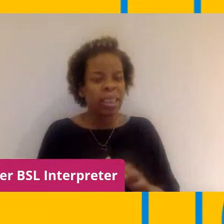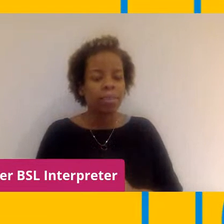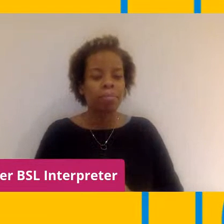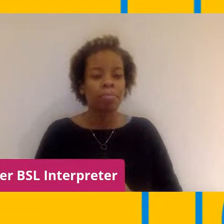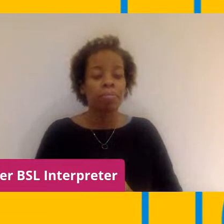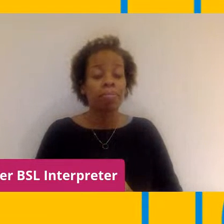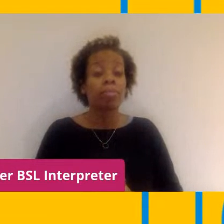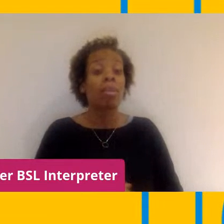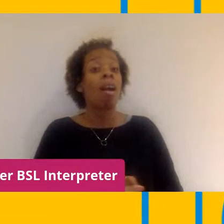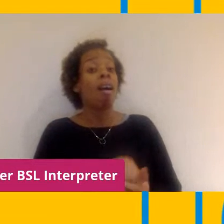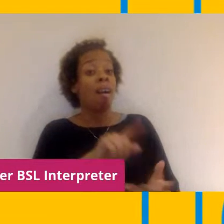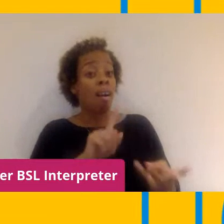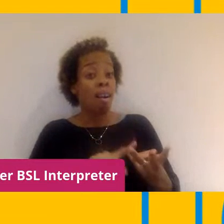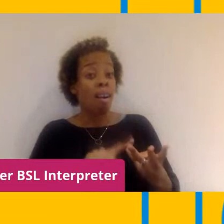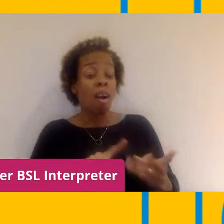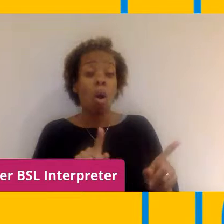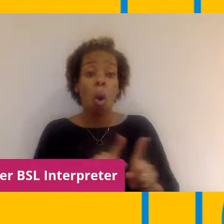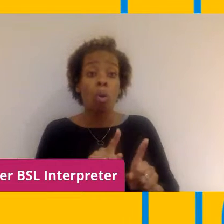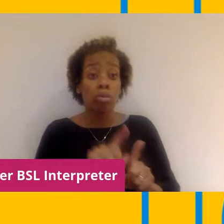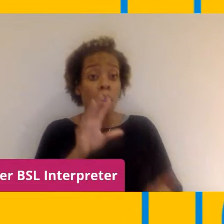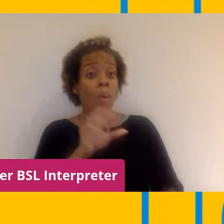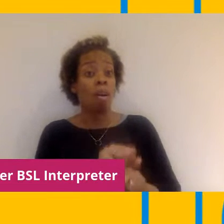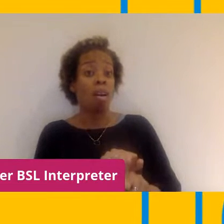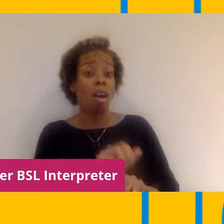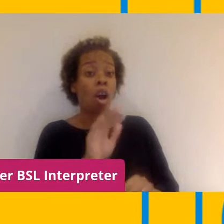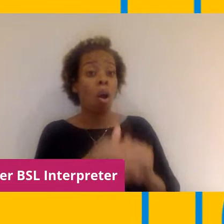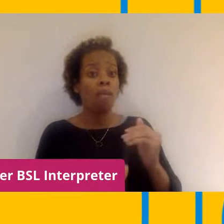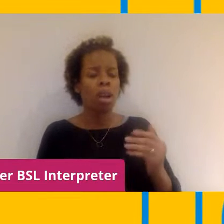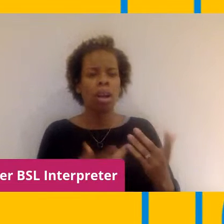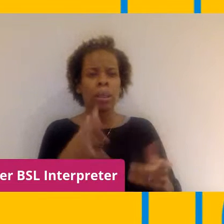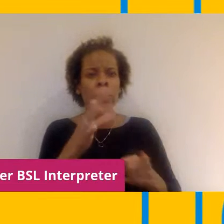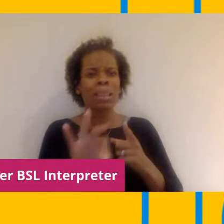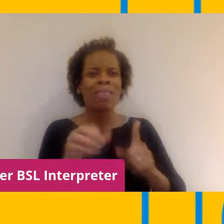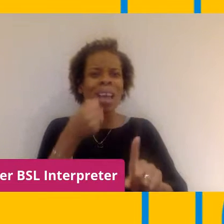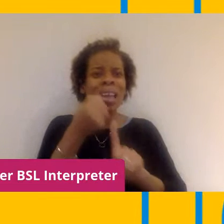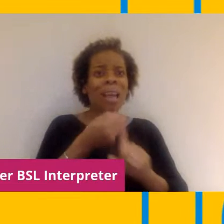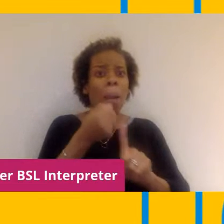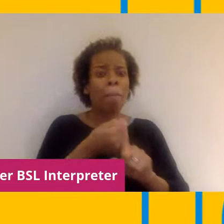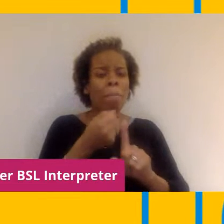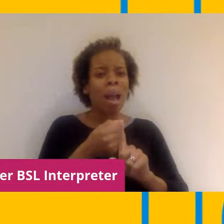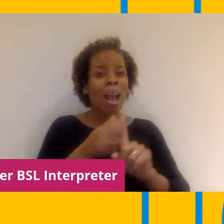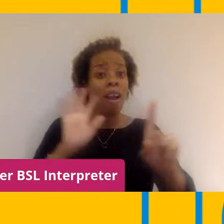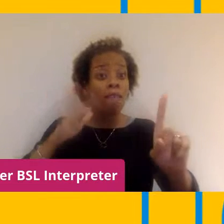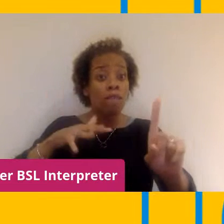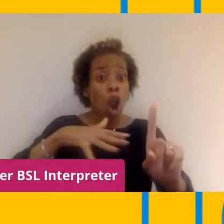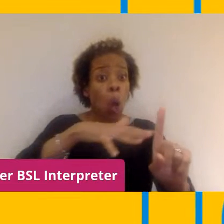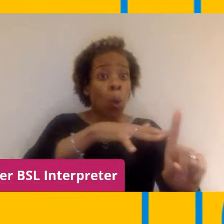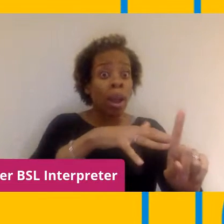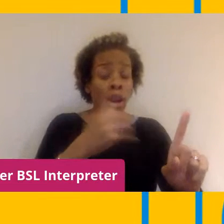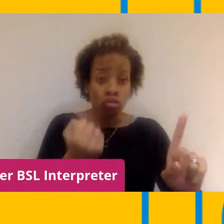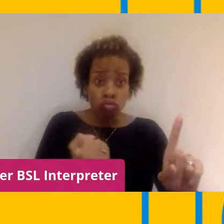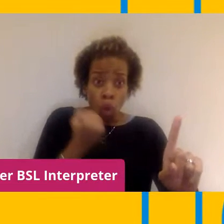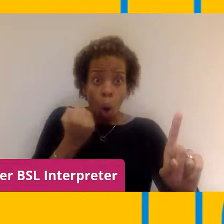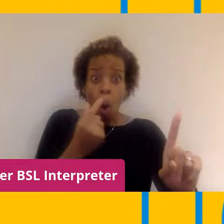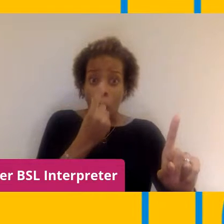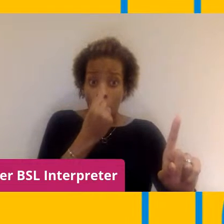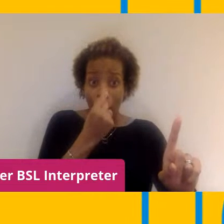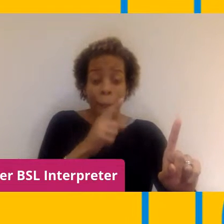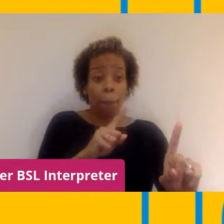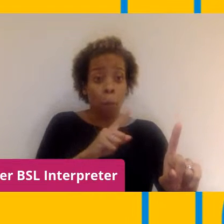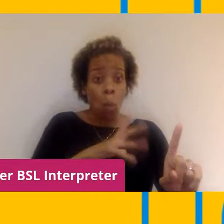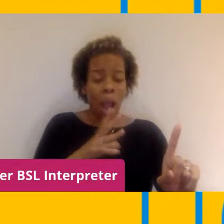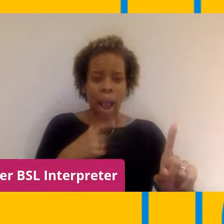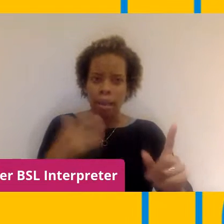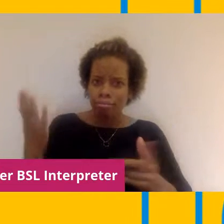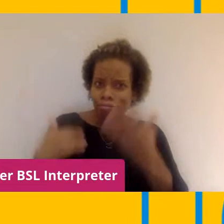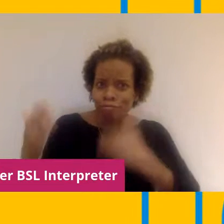found is that it's useful for gaining traction with particular campaigns. So as a result of discussions, we're getting new people more